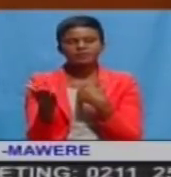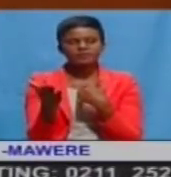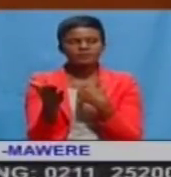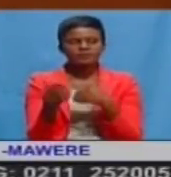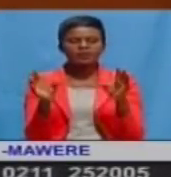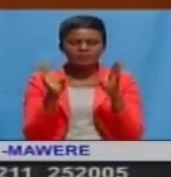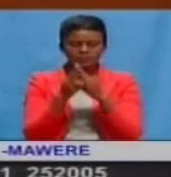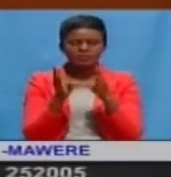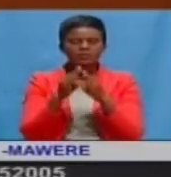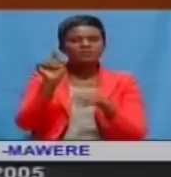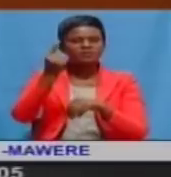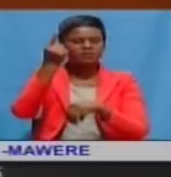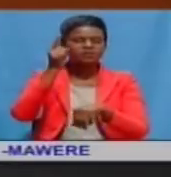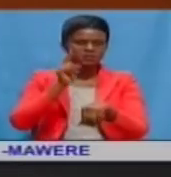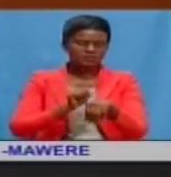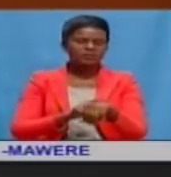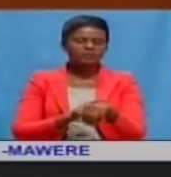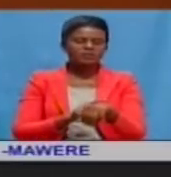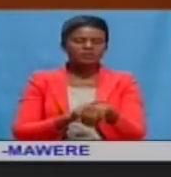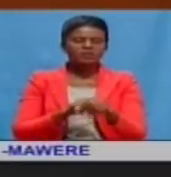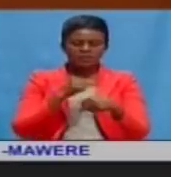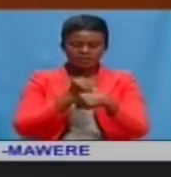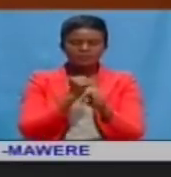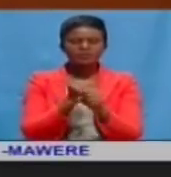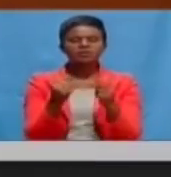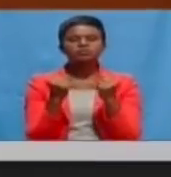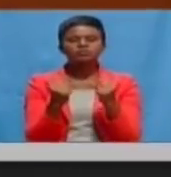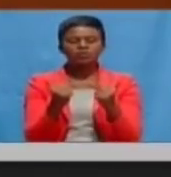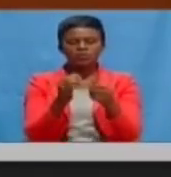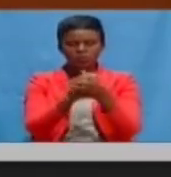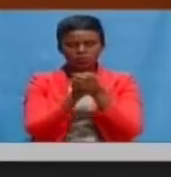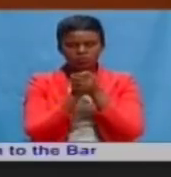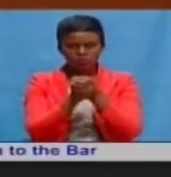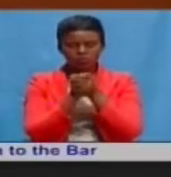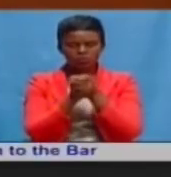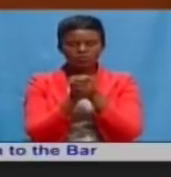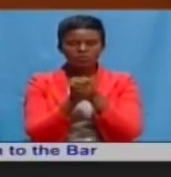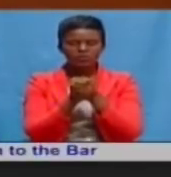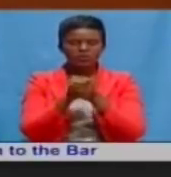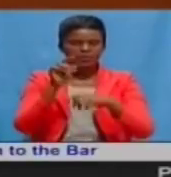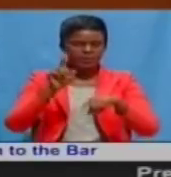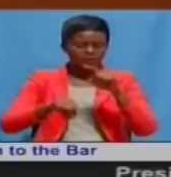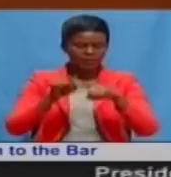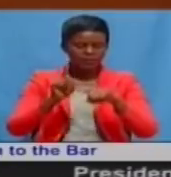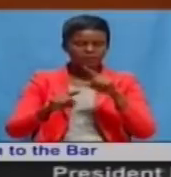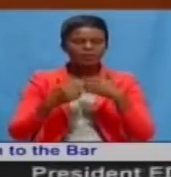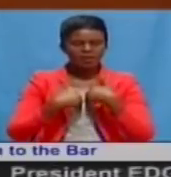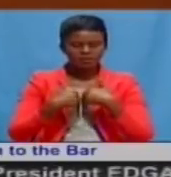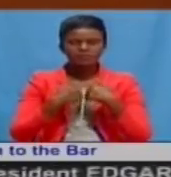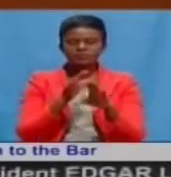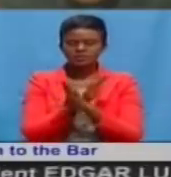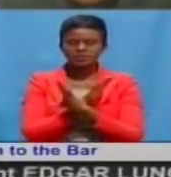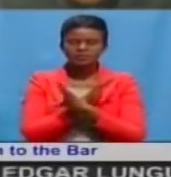a testimony not only the strong bond of friendship that exists between Zambia and